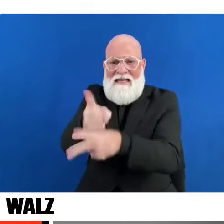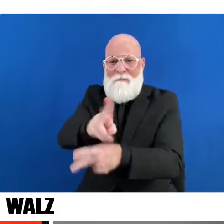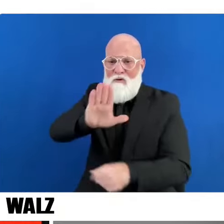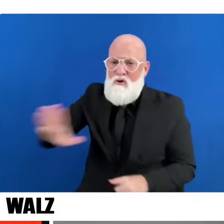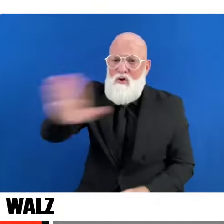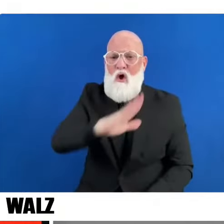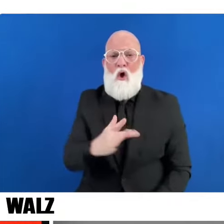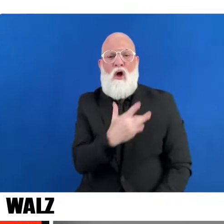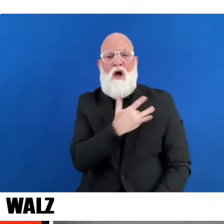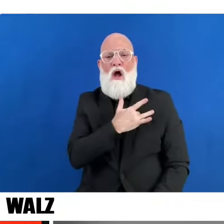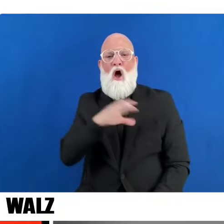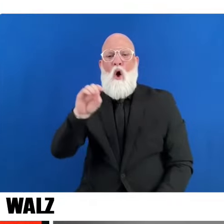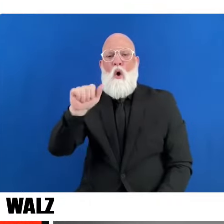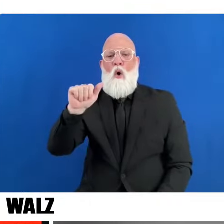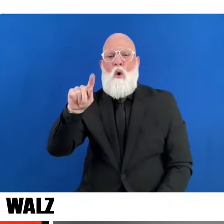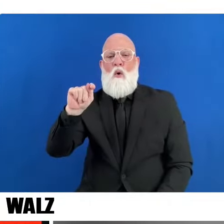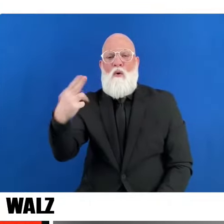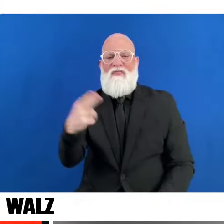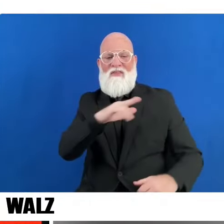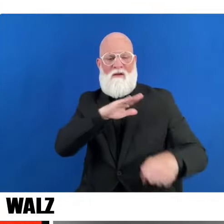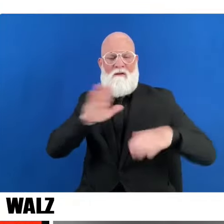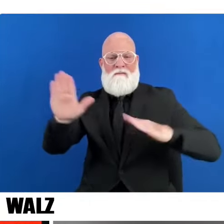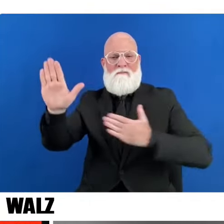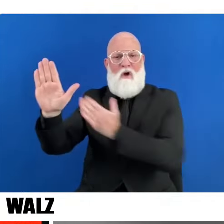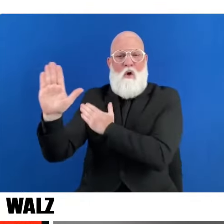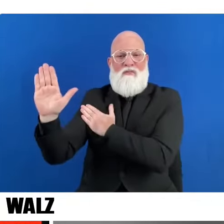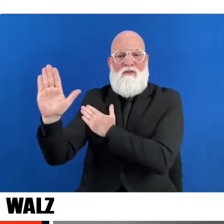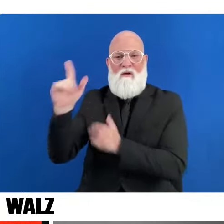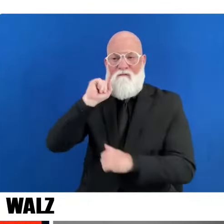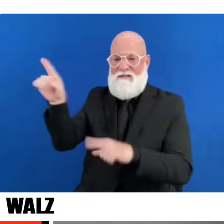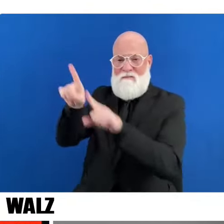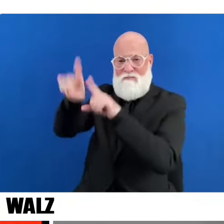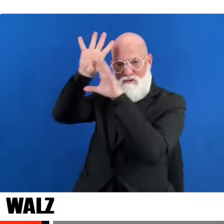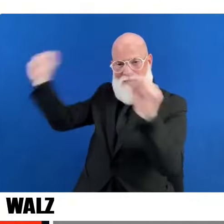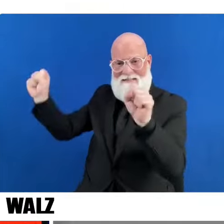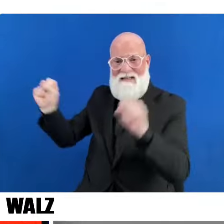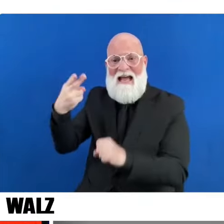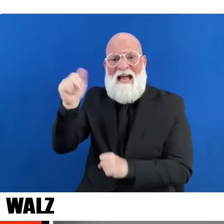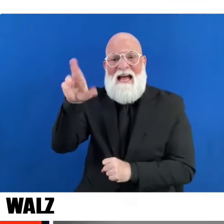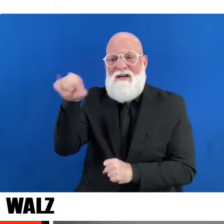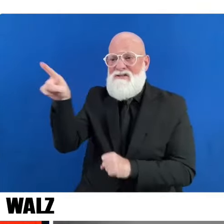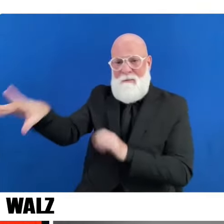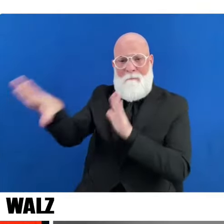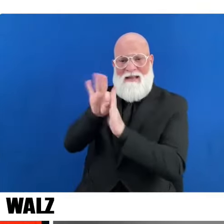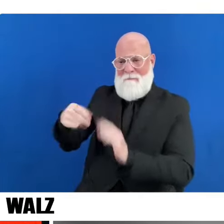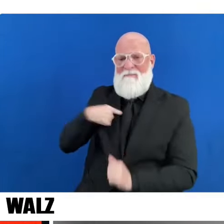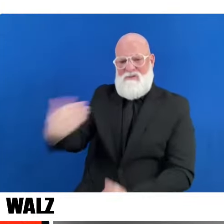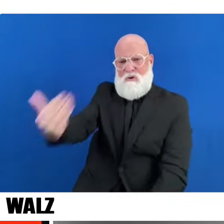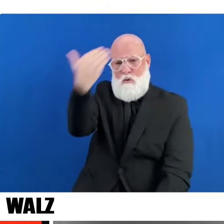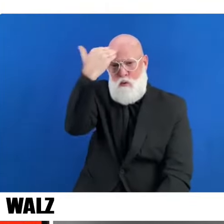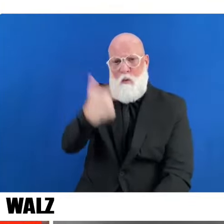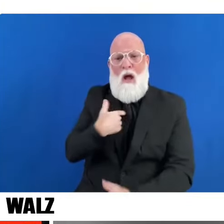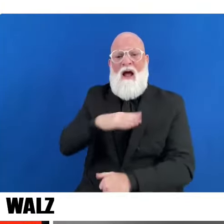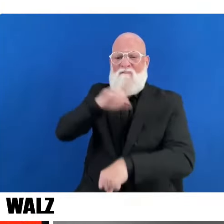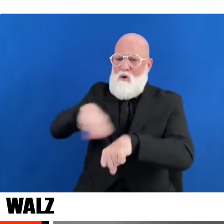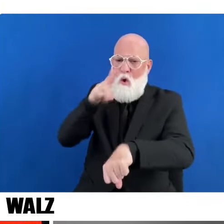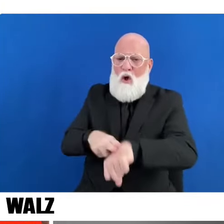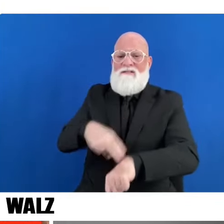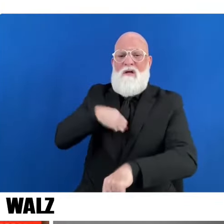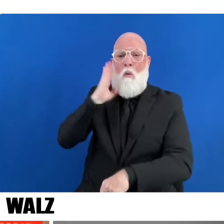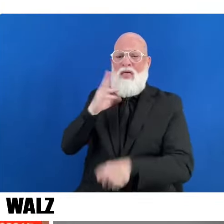And I think Kamala Harris would agree. She wouldn't have picked me if she didn't think I would do that, because of course that's what we would do. So America, I think you've